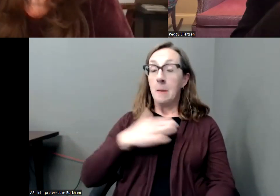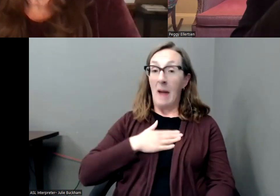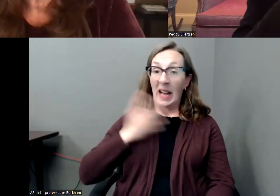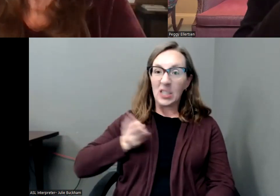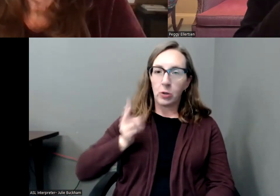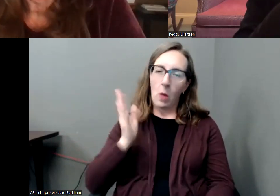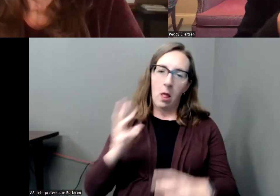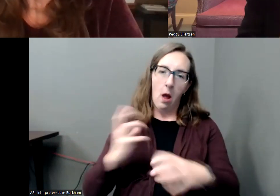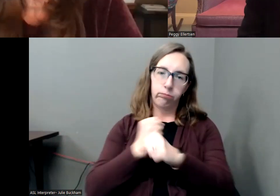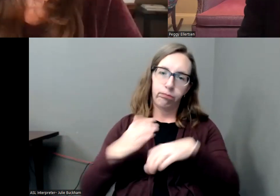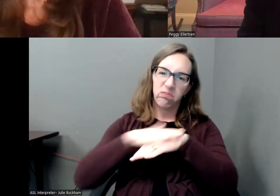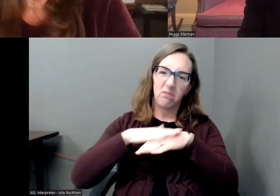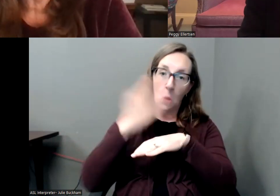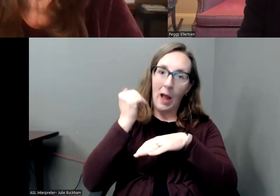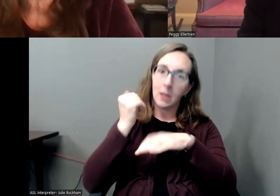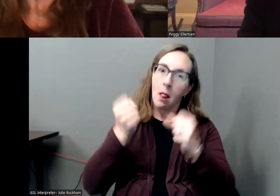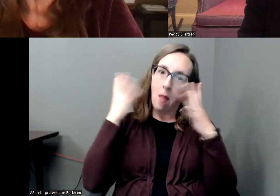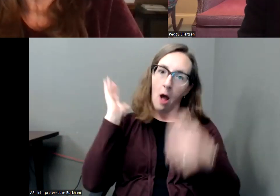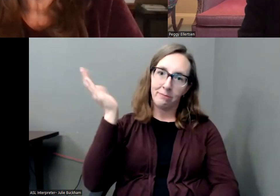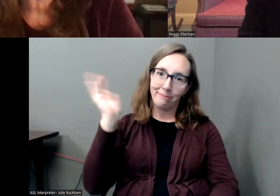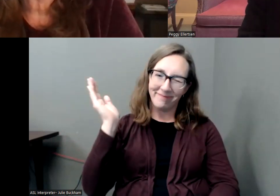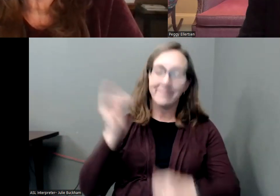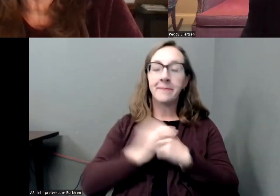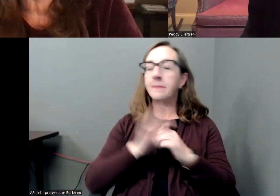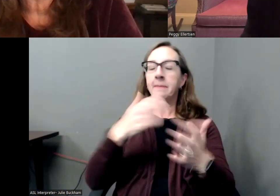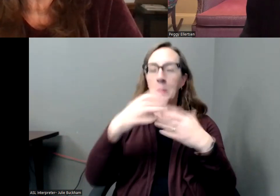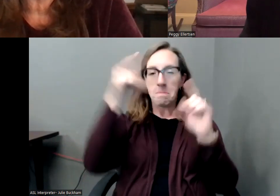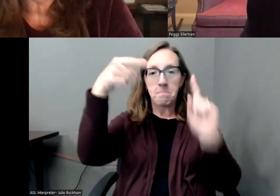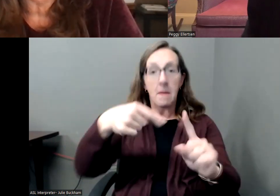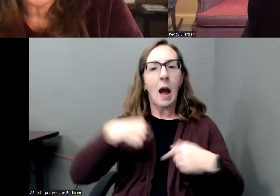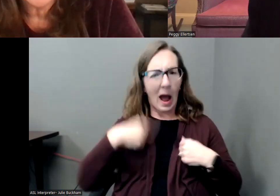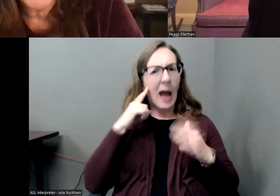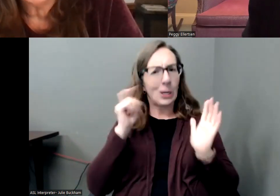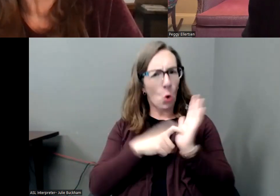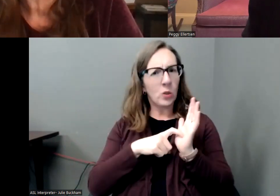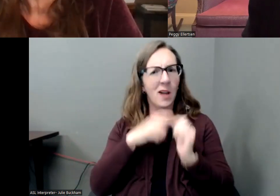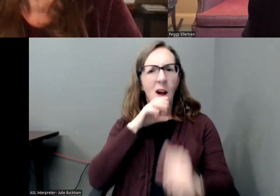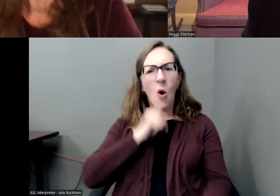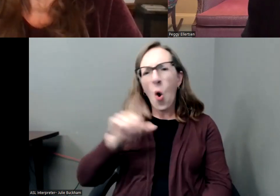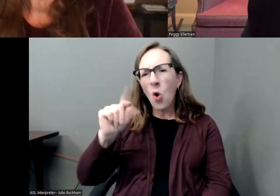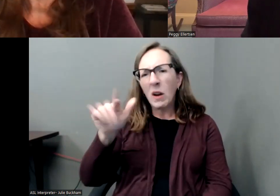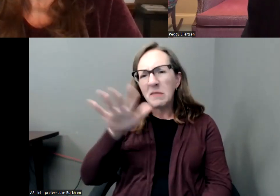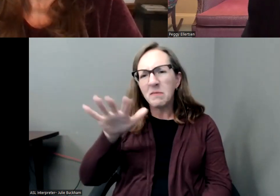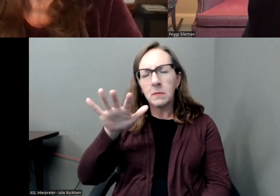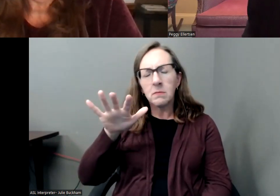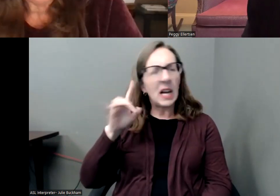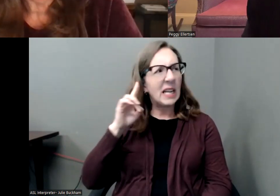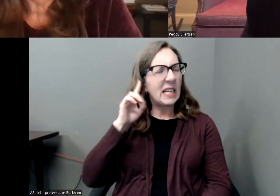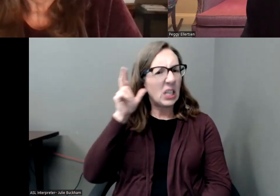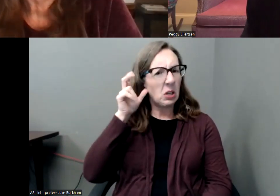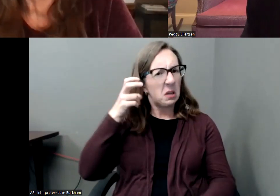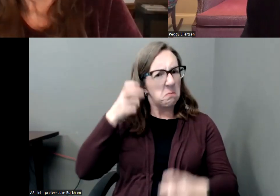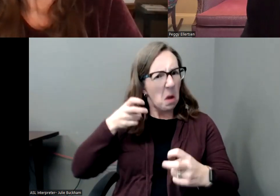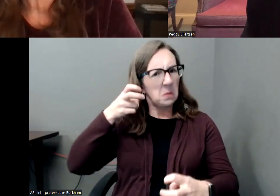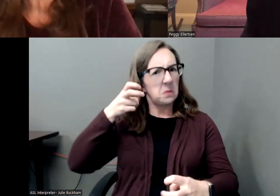So essentially, I started to notice that I was having trouble hearing in my early 20s. And like for many people